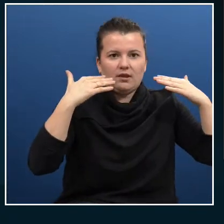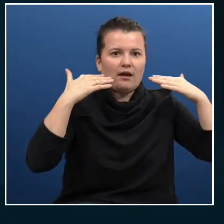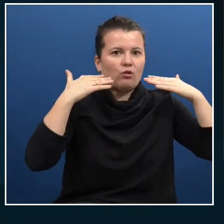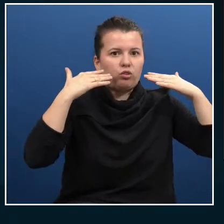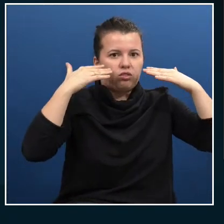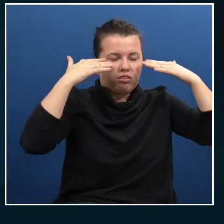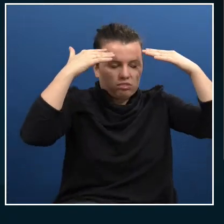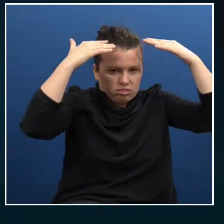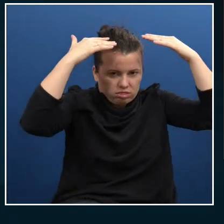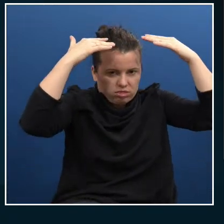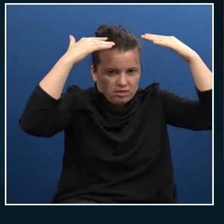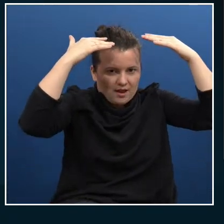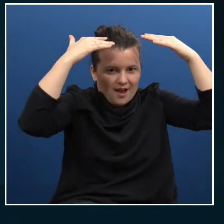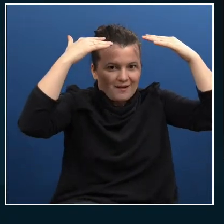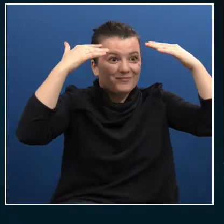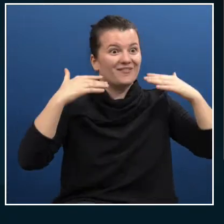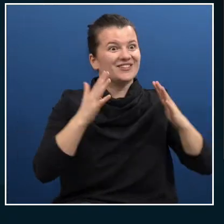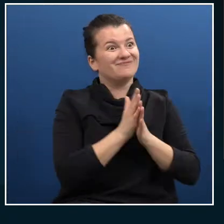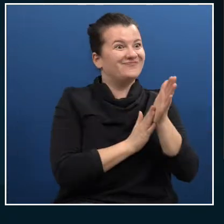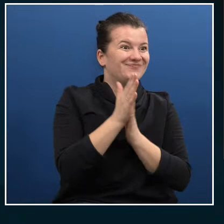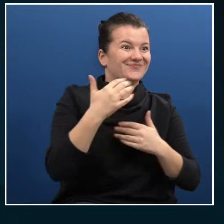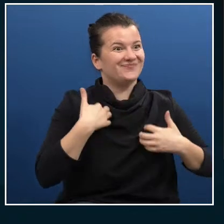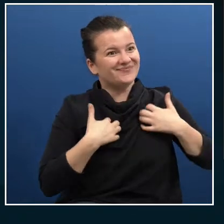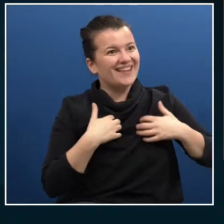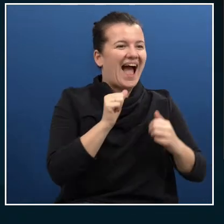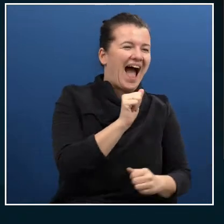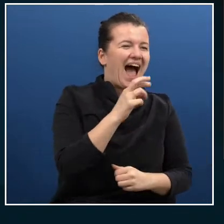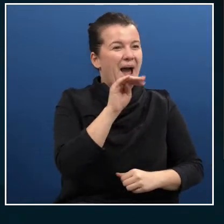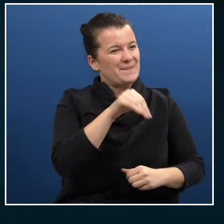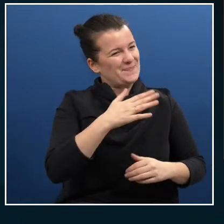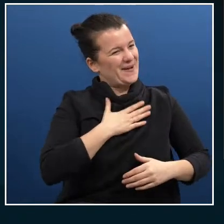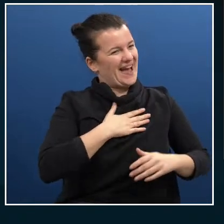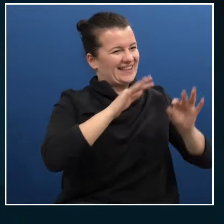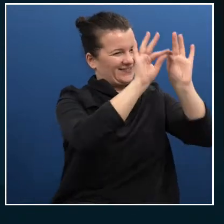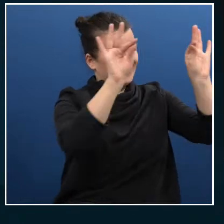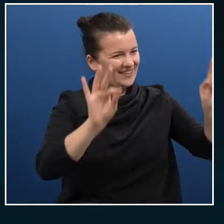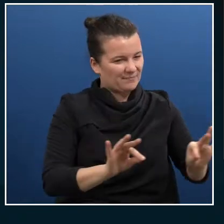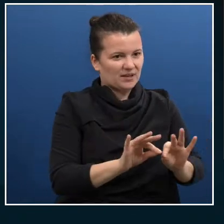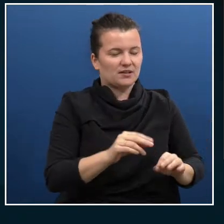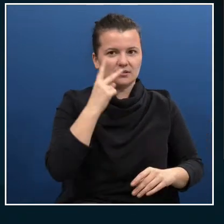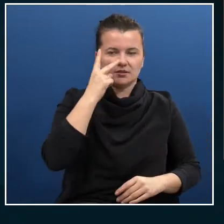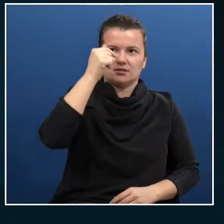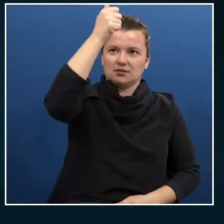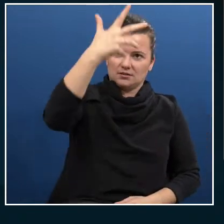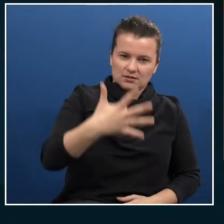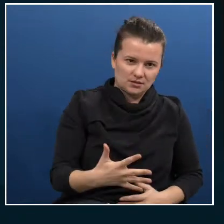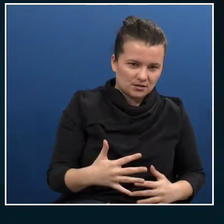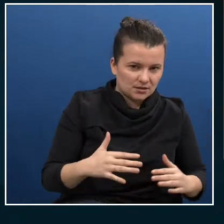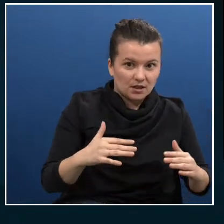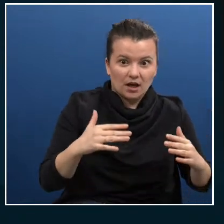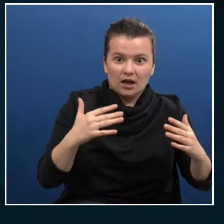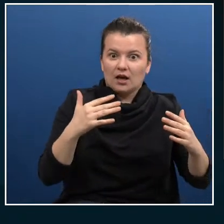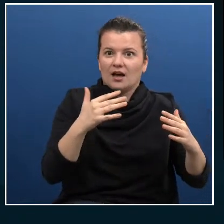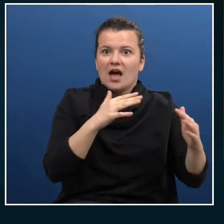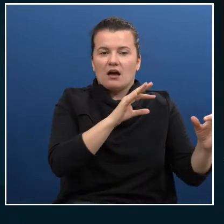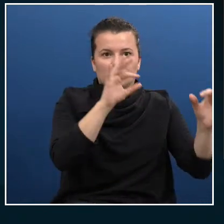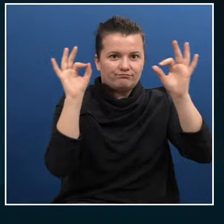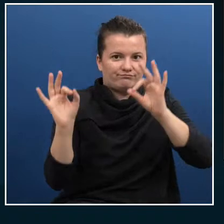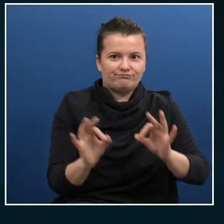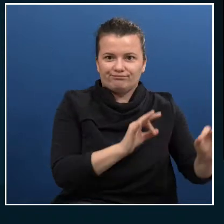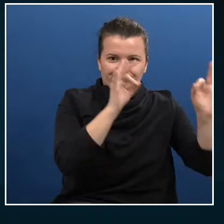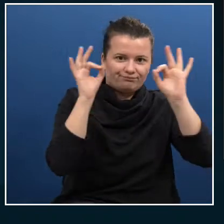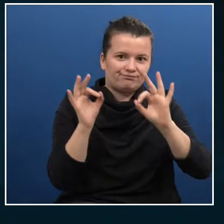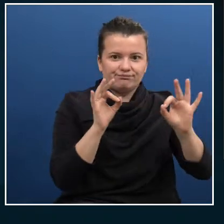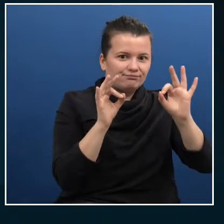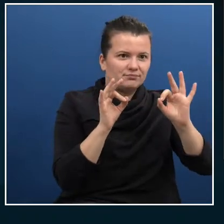to get started and build my own ARM templates, and then I saw all these different template for the